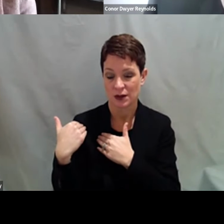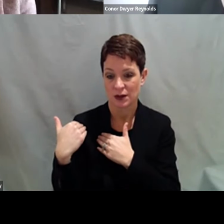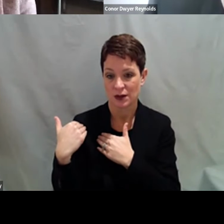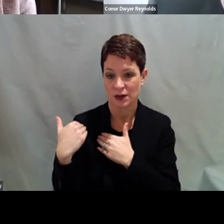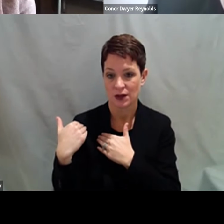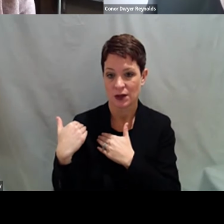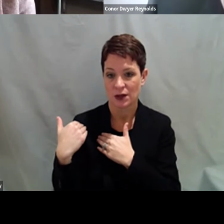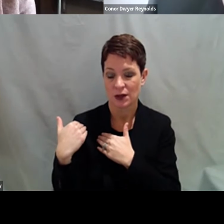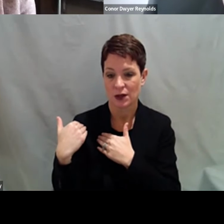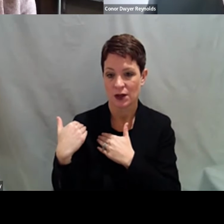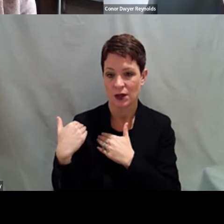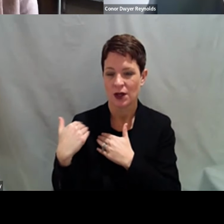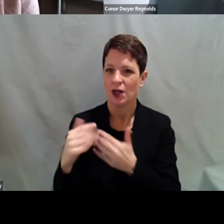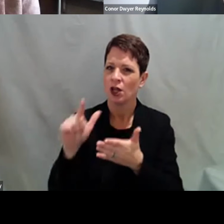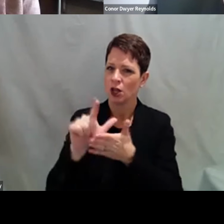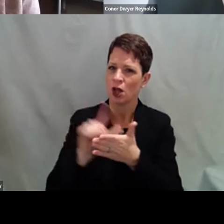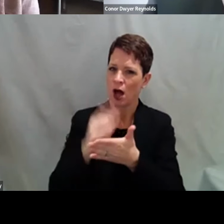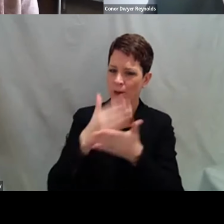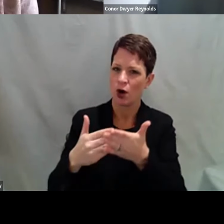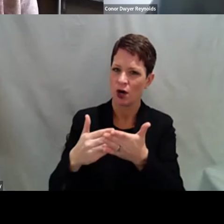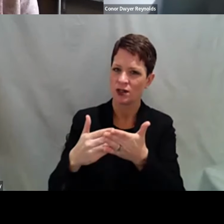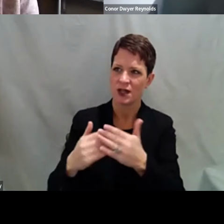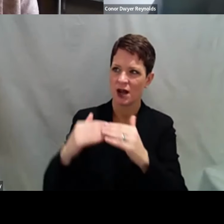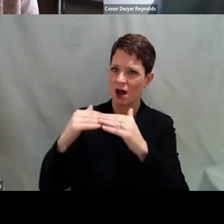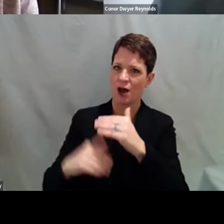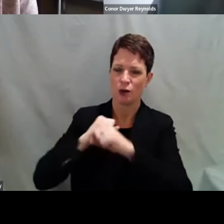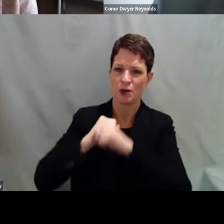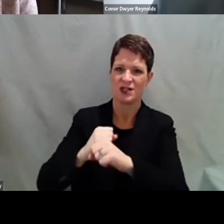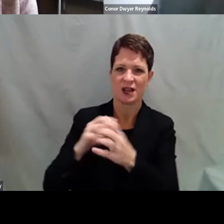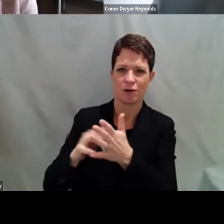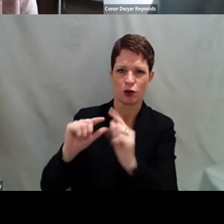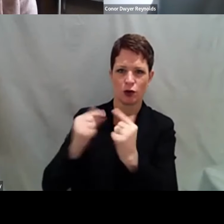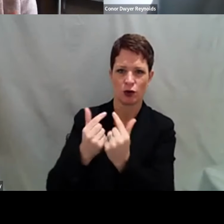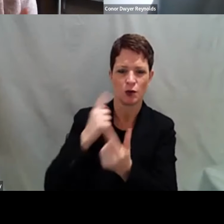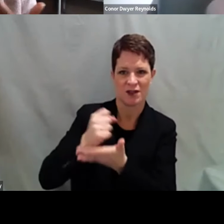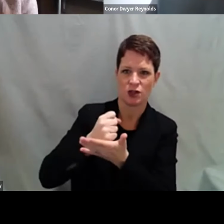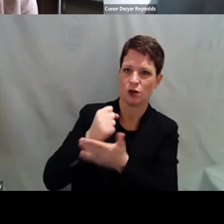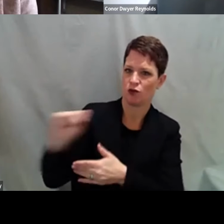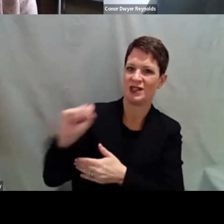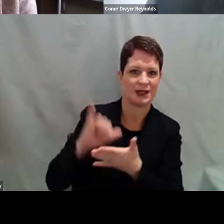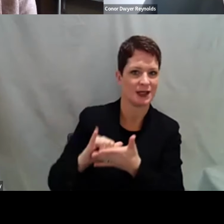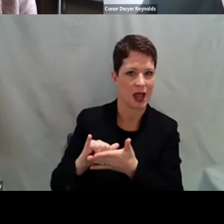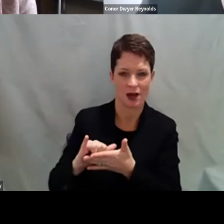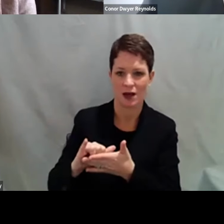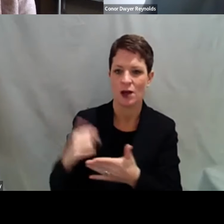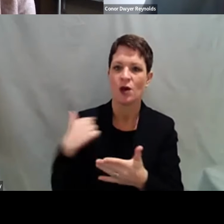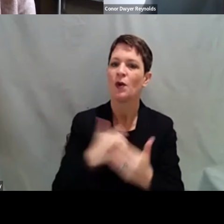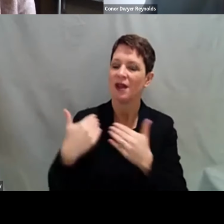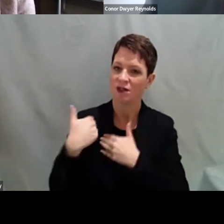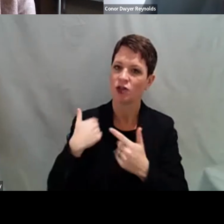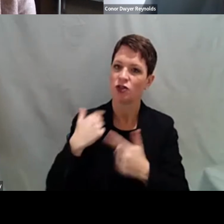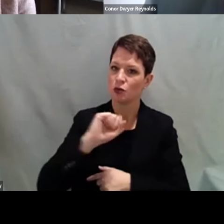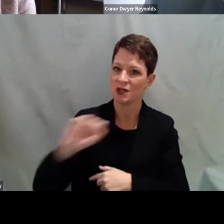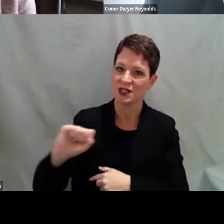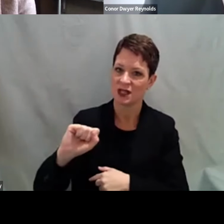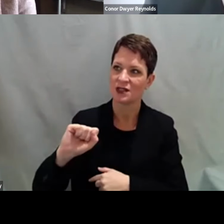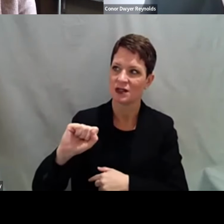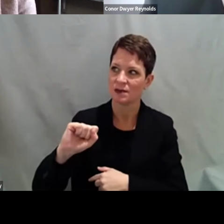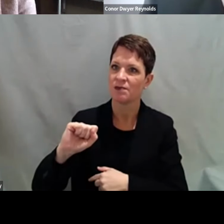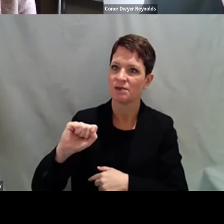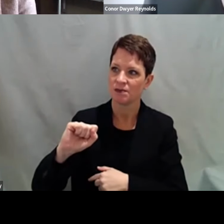resist erasures in the law that might underprotect the rights of vulnerable groups. We have an obligation to resist forms